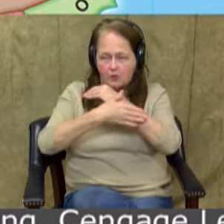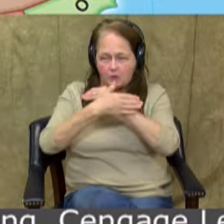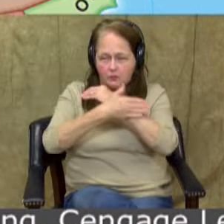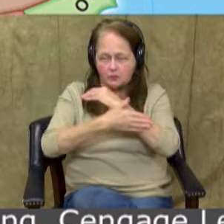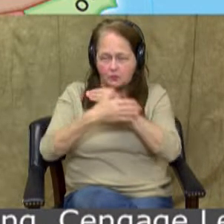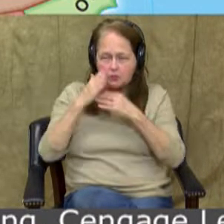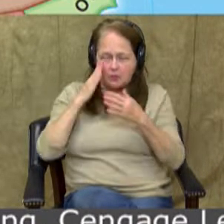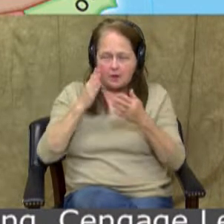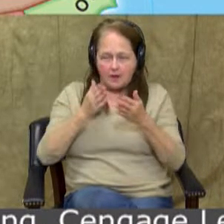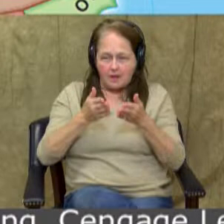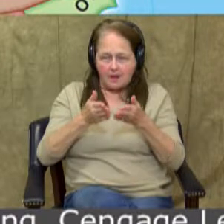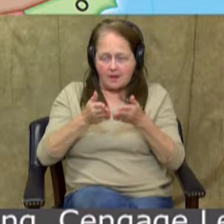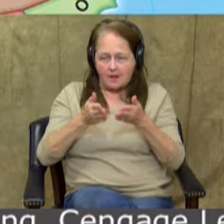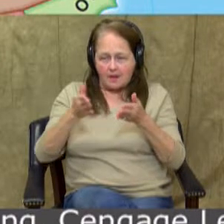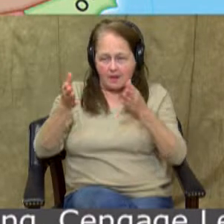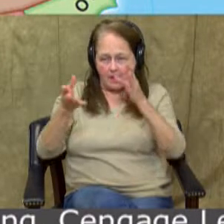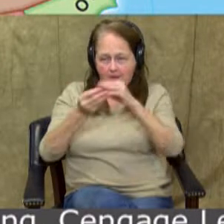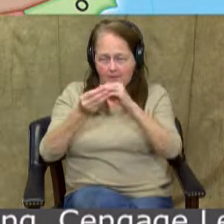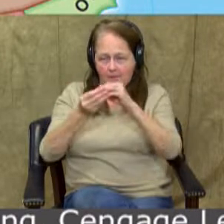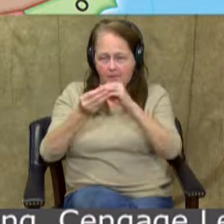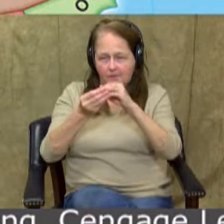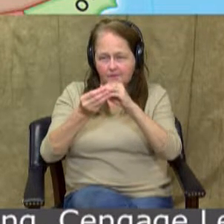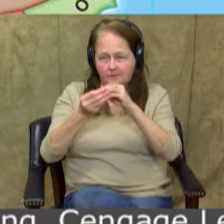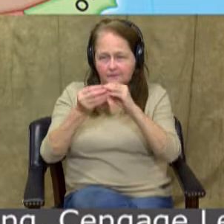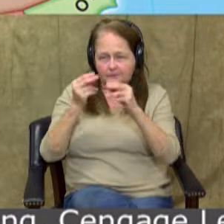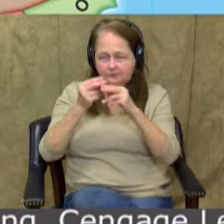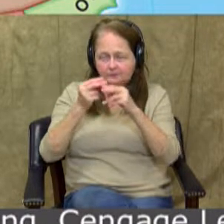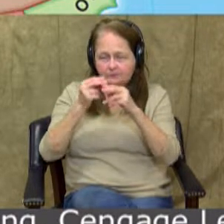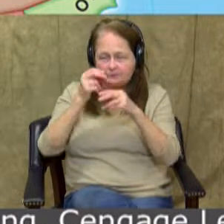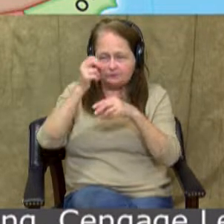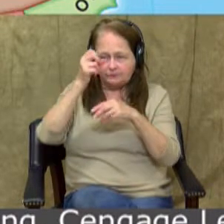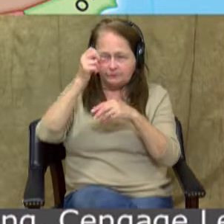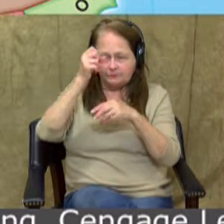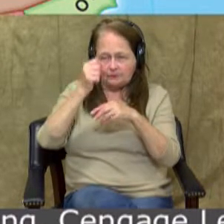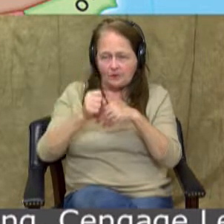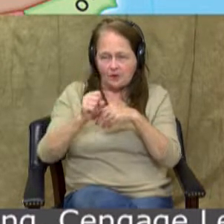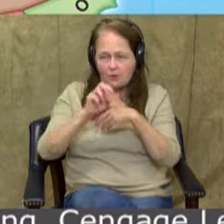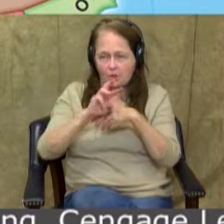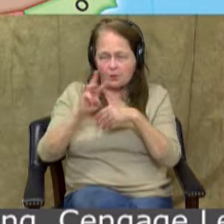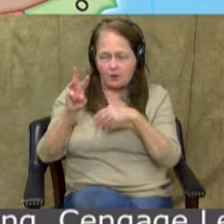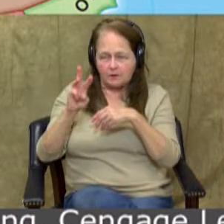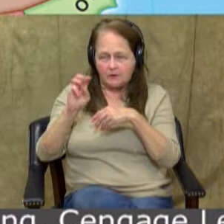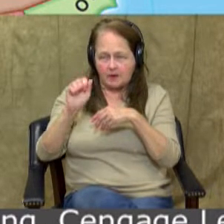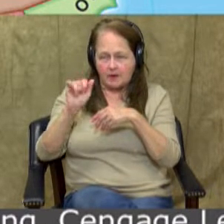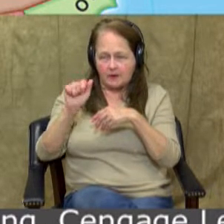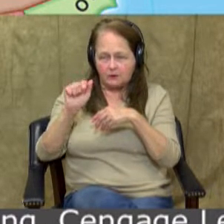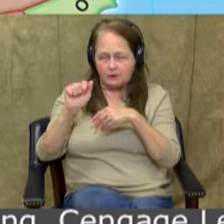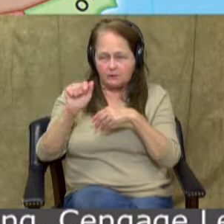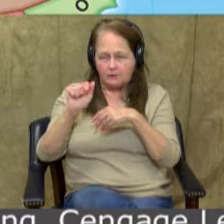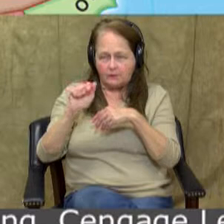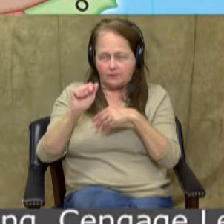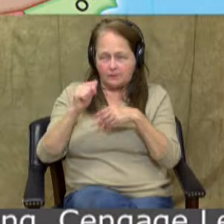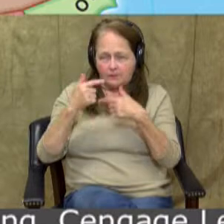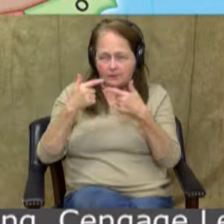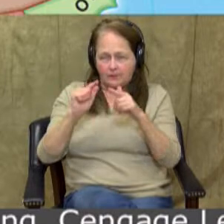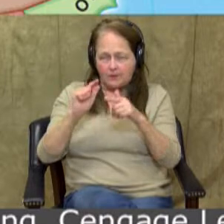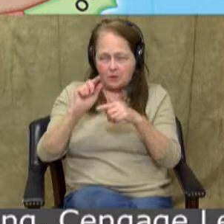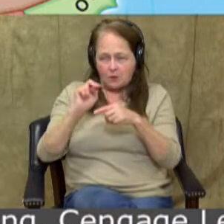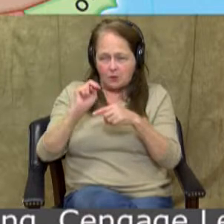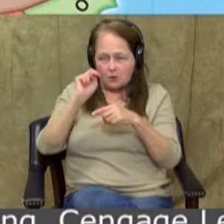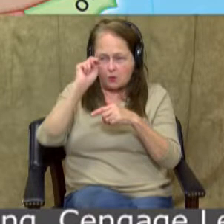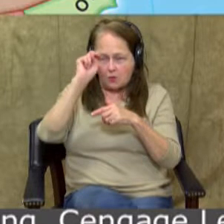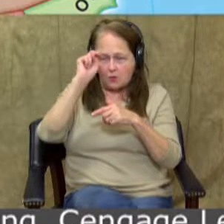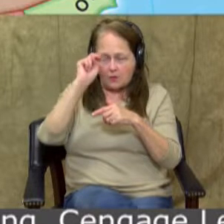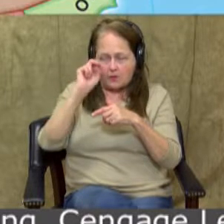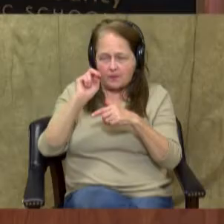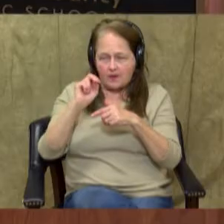going to add those to this area over here known as Southwest Asia, or also known as the Middle East. Let's look at North Africa